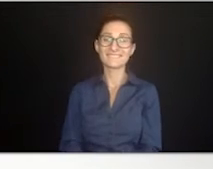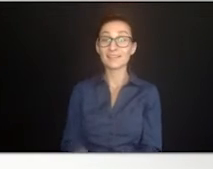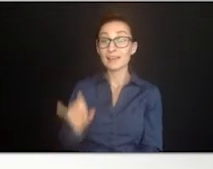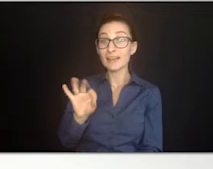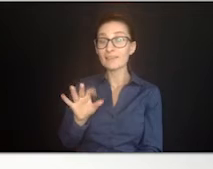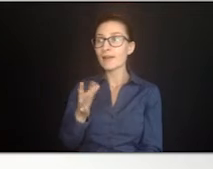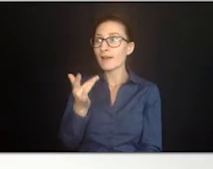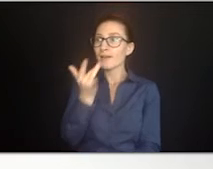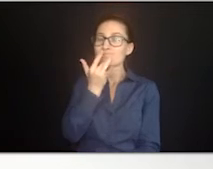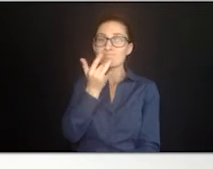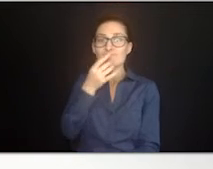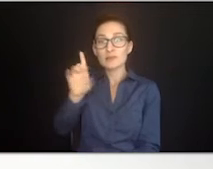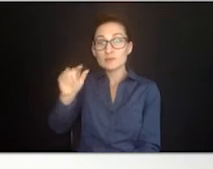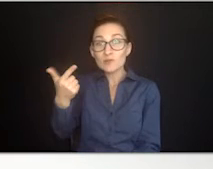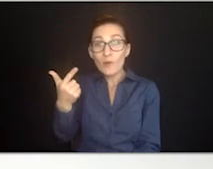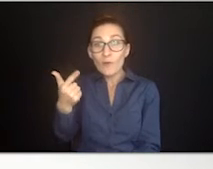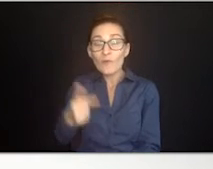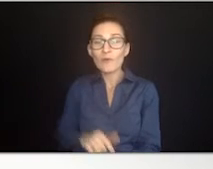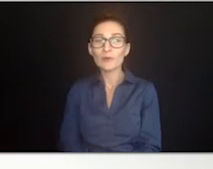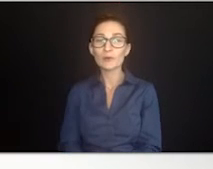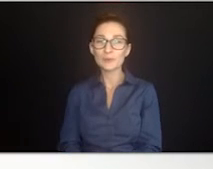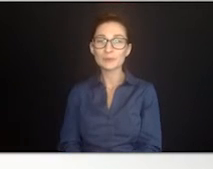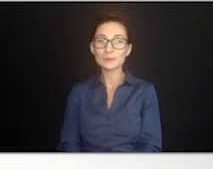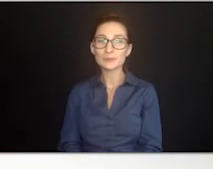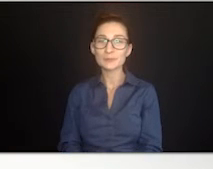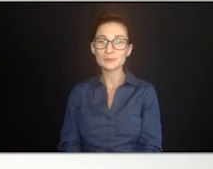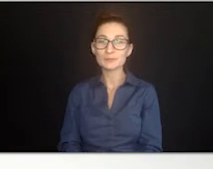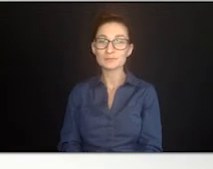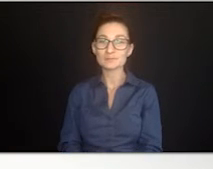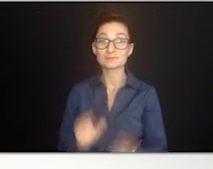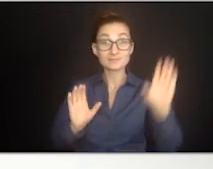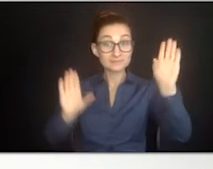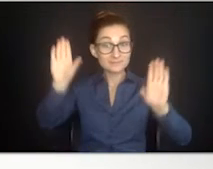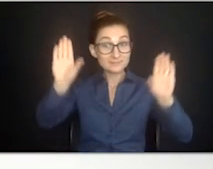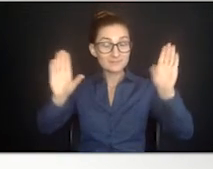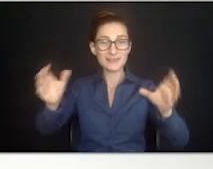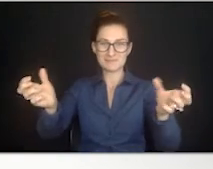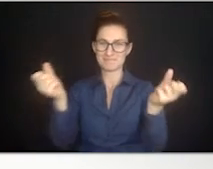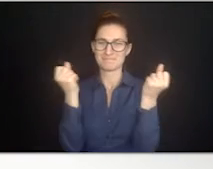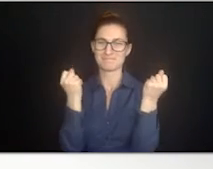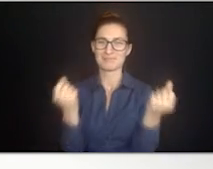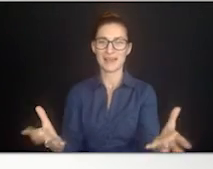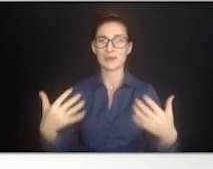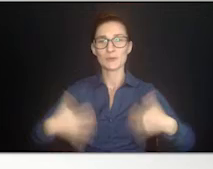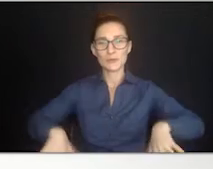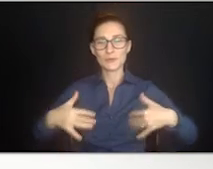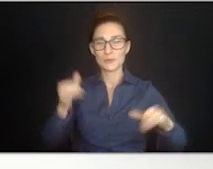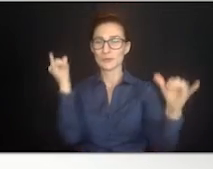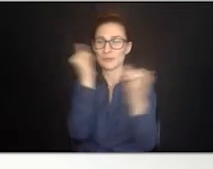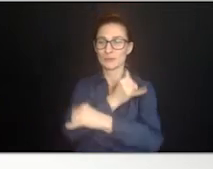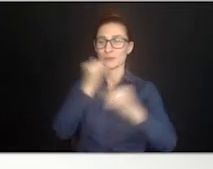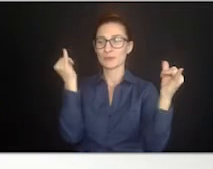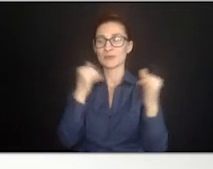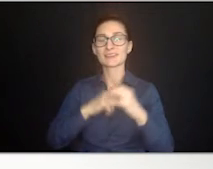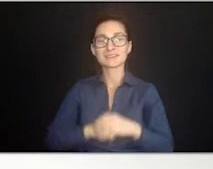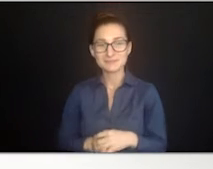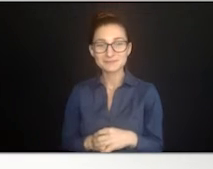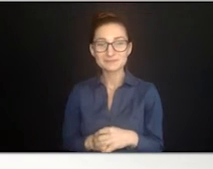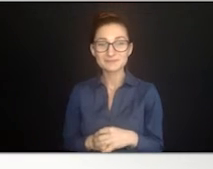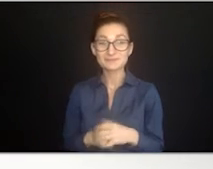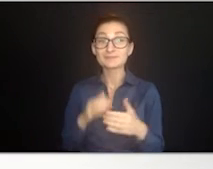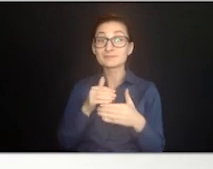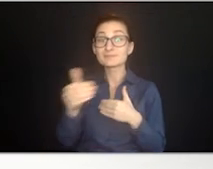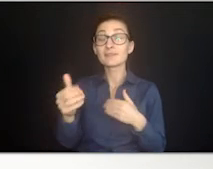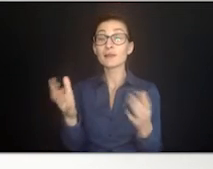you are a dog person, there you go. Wow, a lot of dog people in here. Okay, let's wait and see what happens here. I